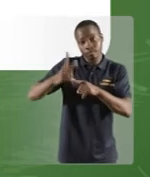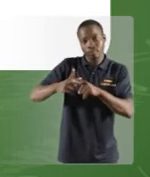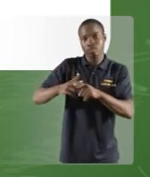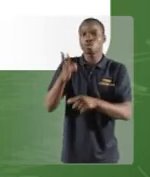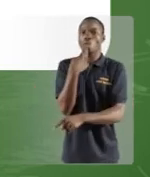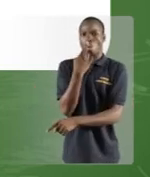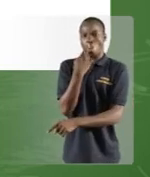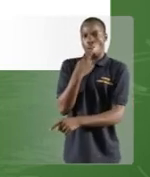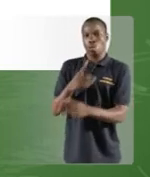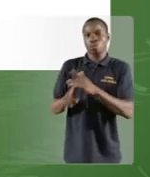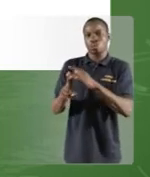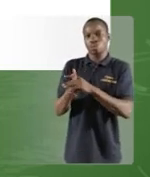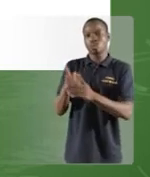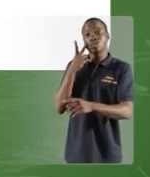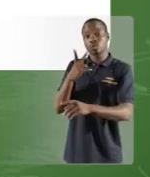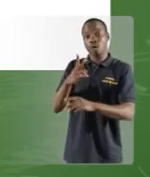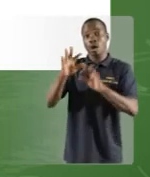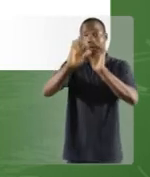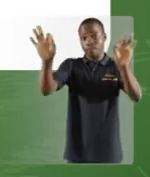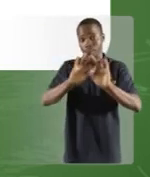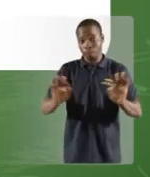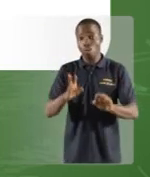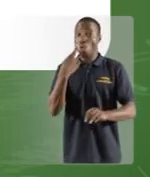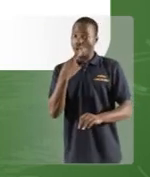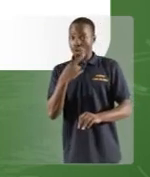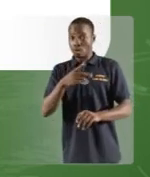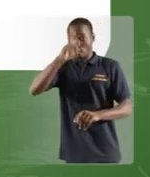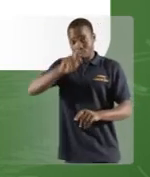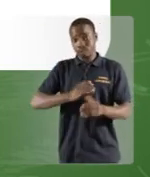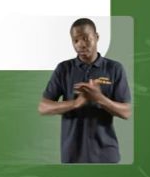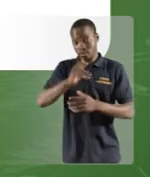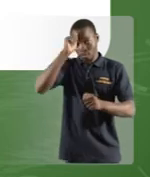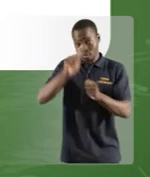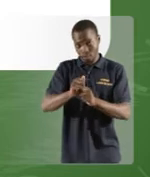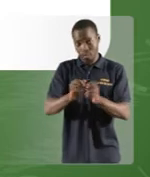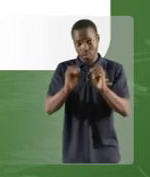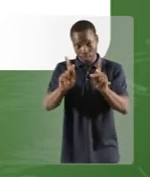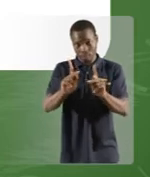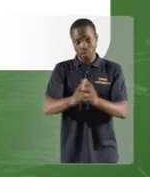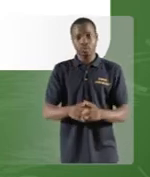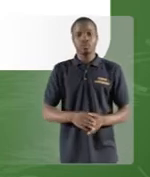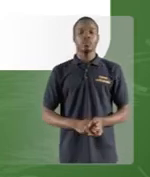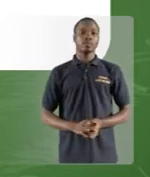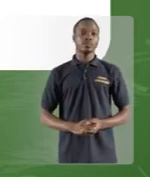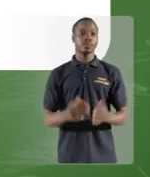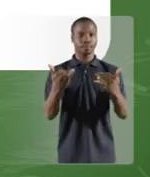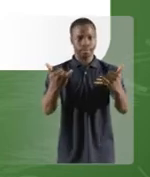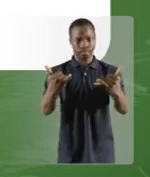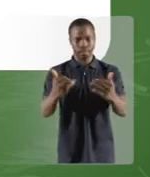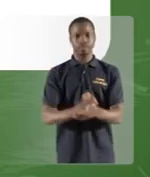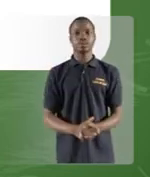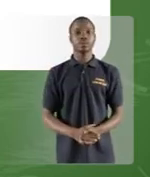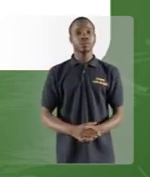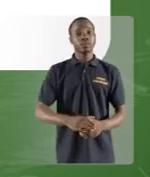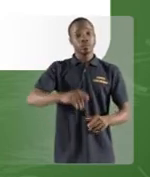know, knew. To hear is heard. To go is went. And to play is played. Now, it's important